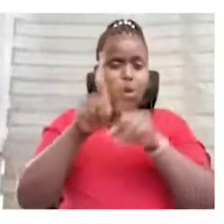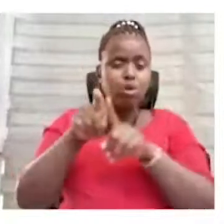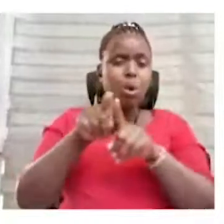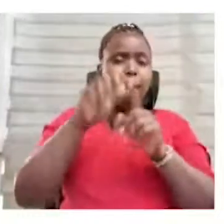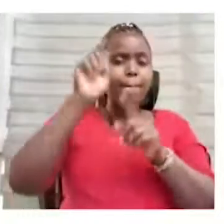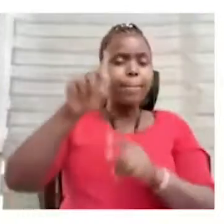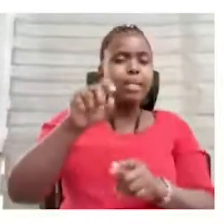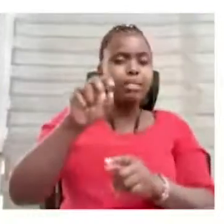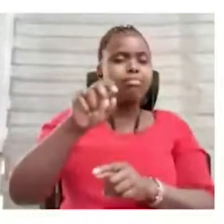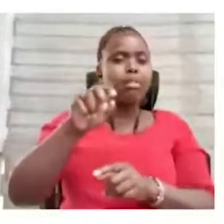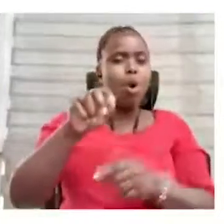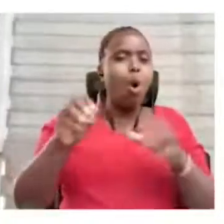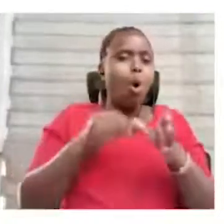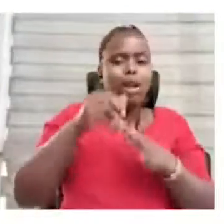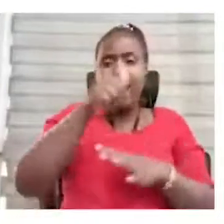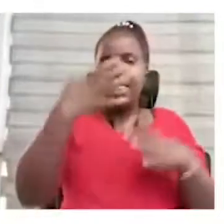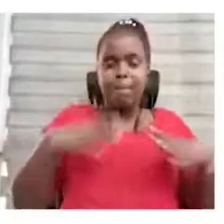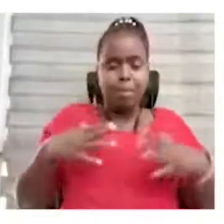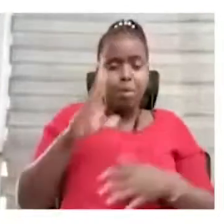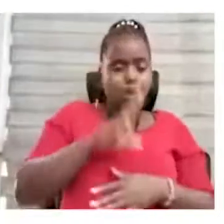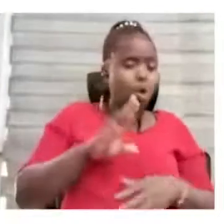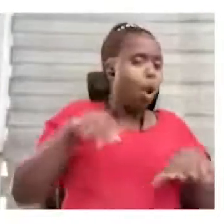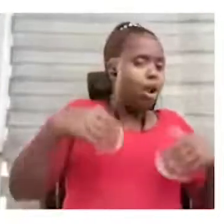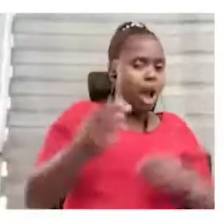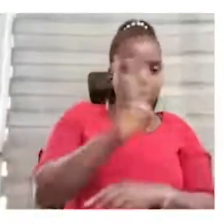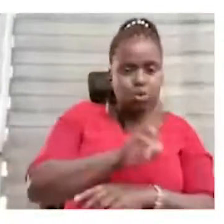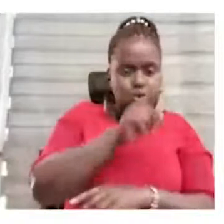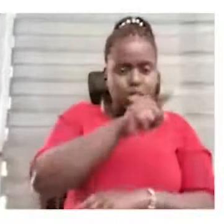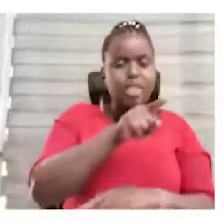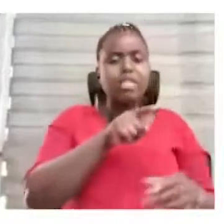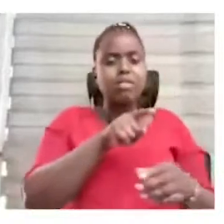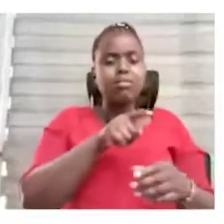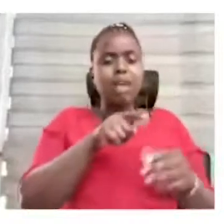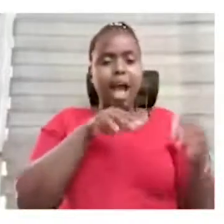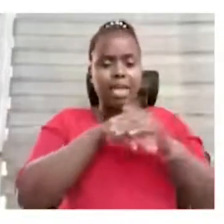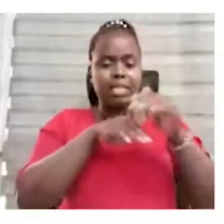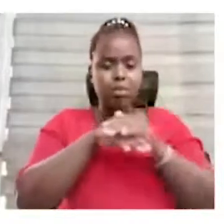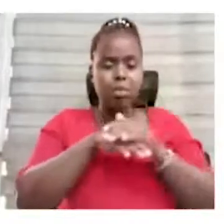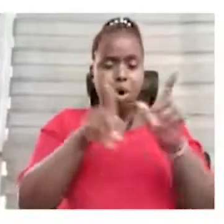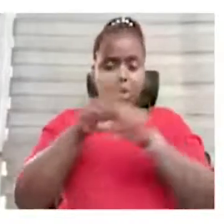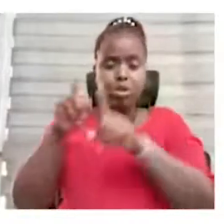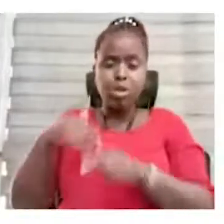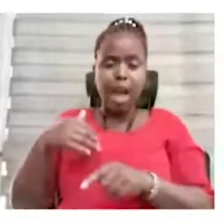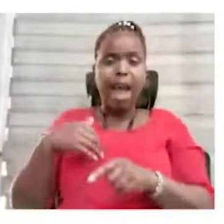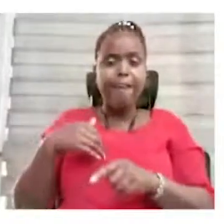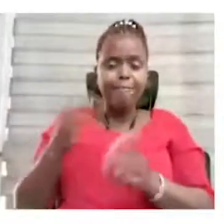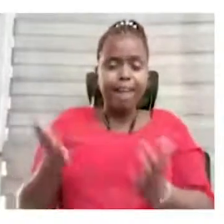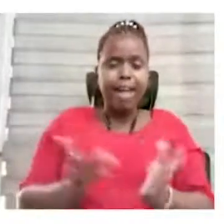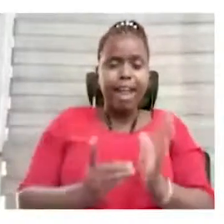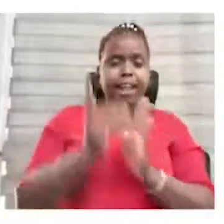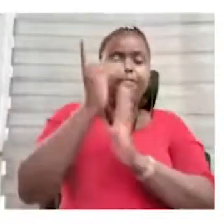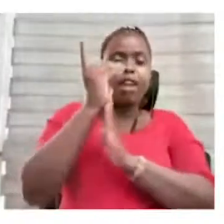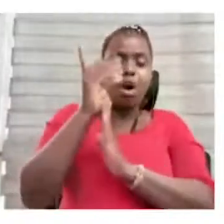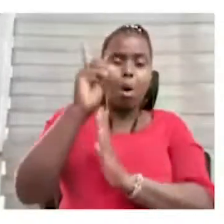use, and knowing how to use accessibility features. So we have also developed a module on mobile internet